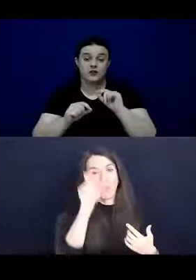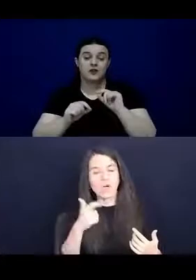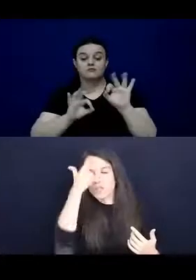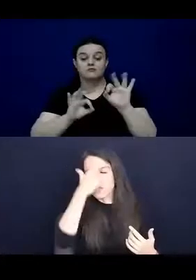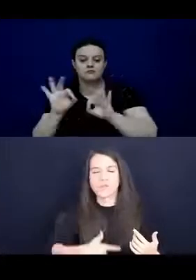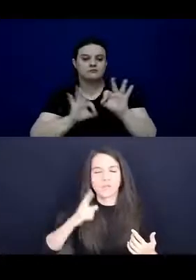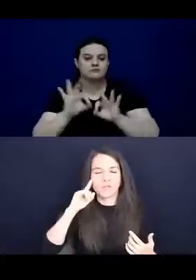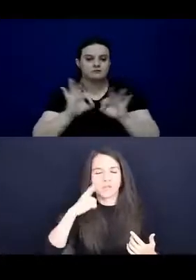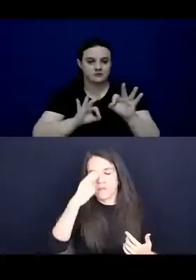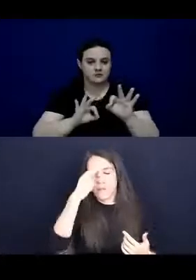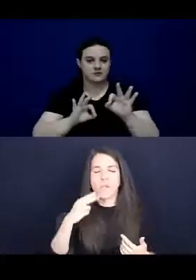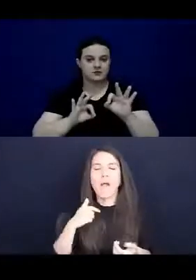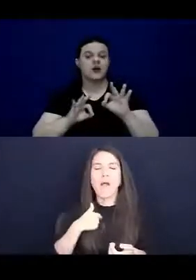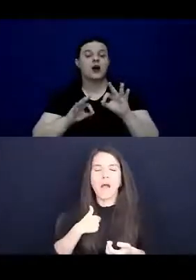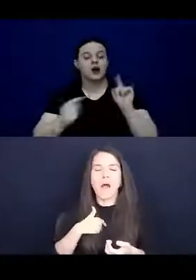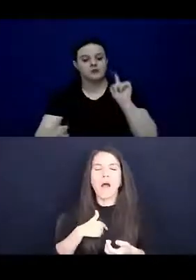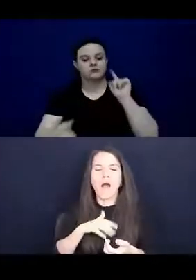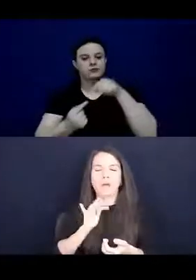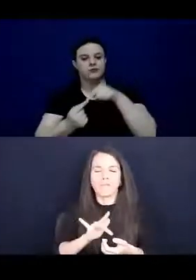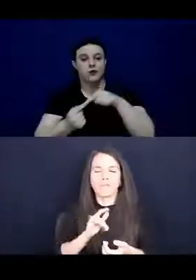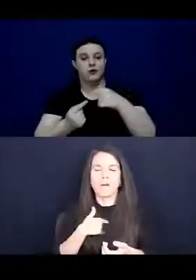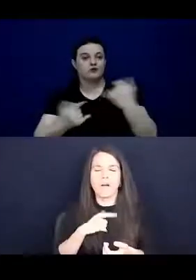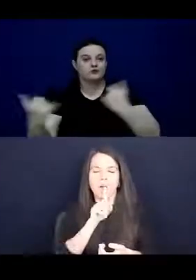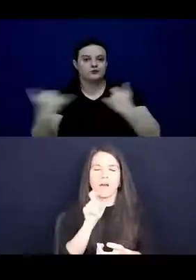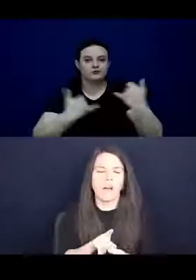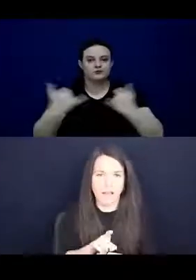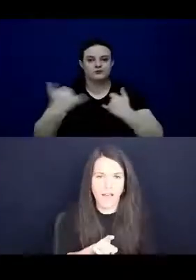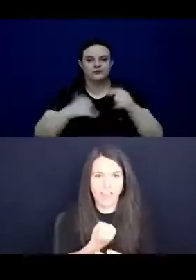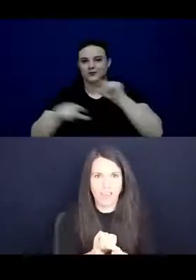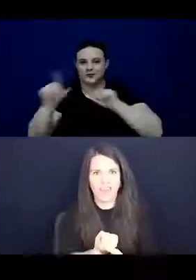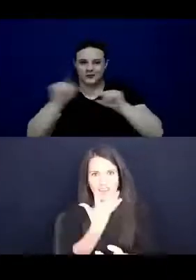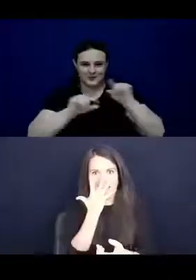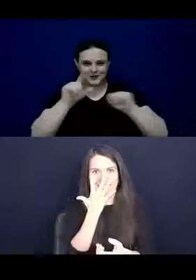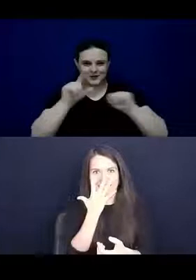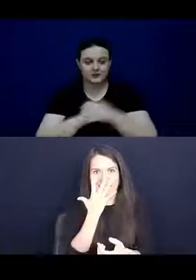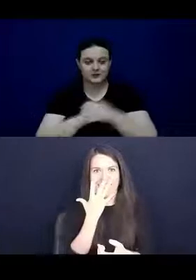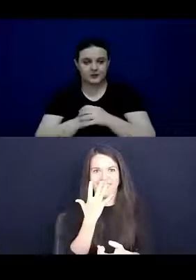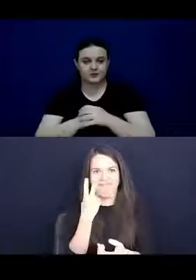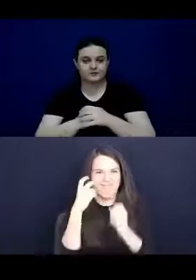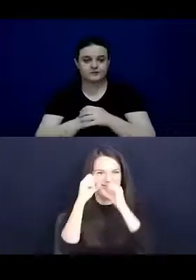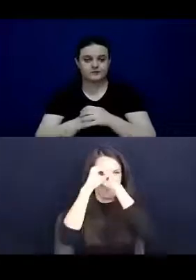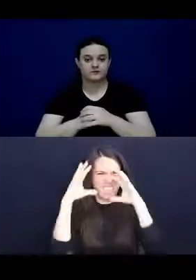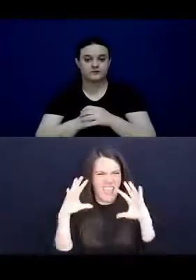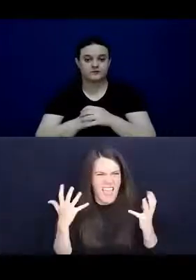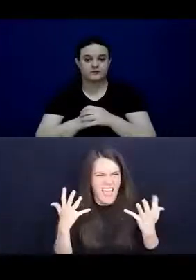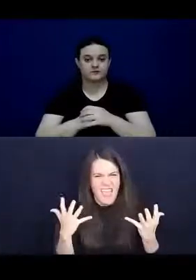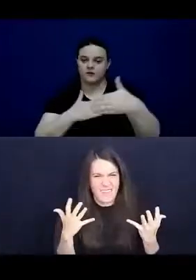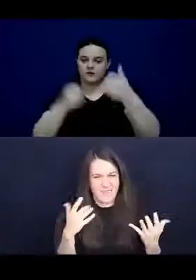hippie will do its best to answer that query. And I'll talk through what all this means in the coming slides.